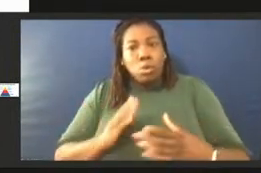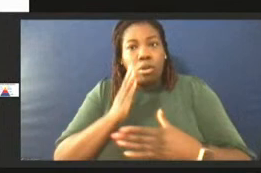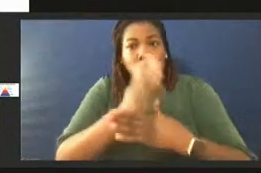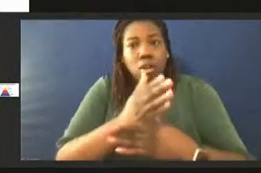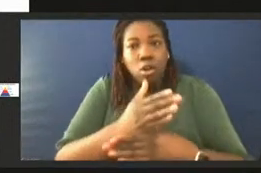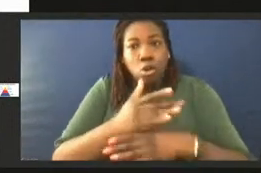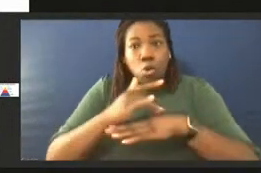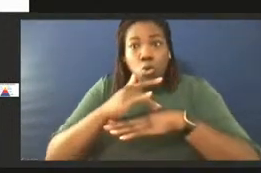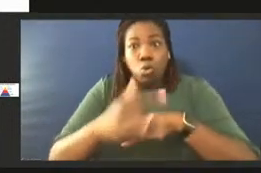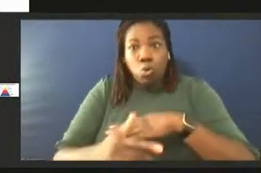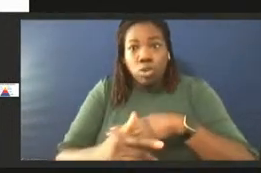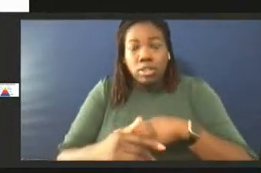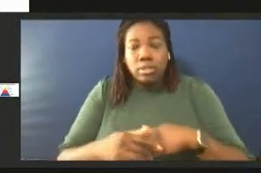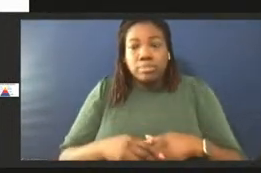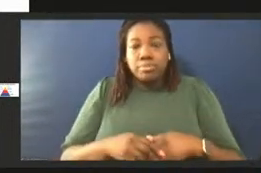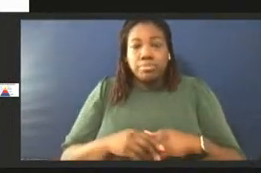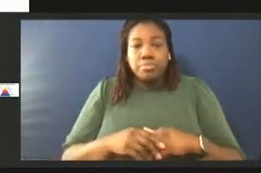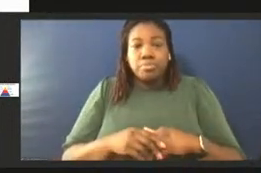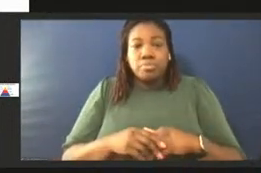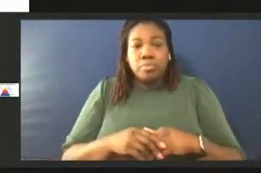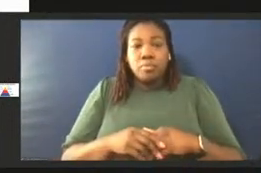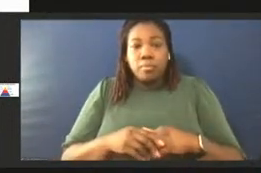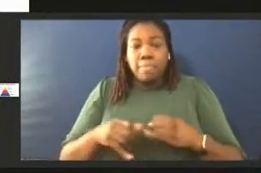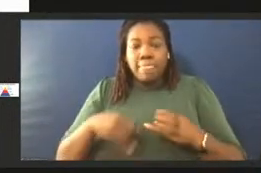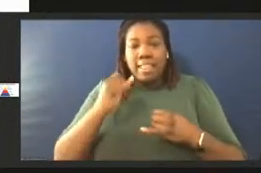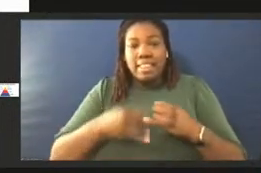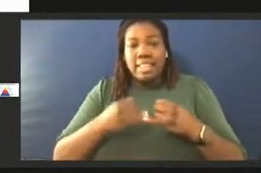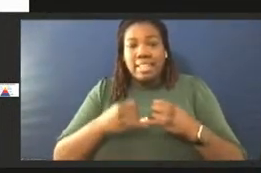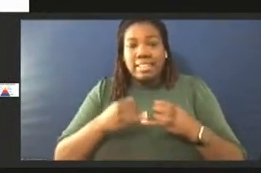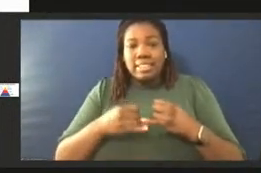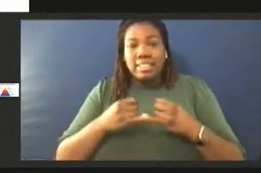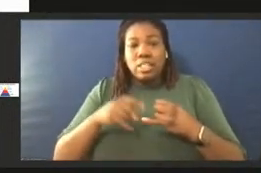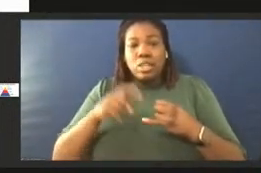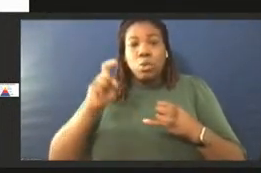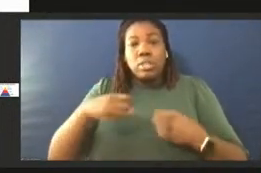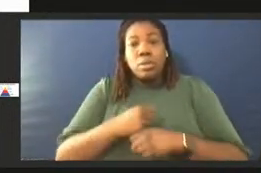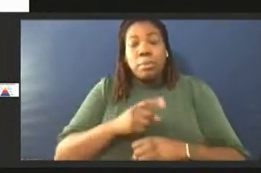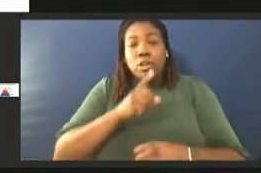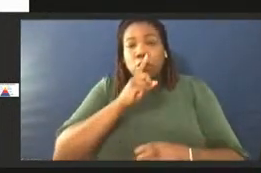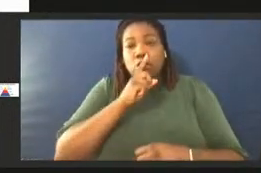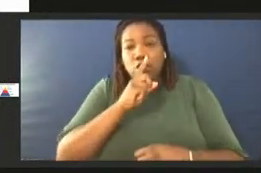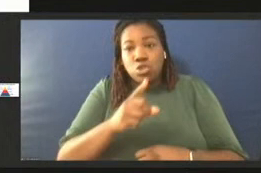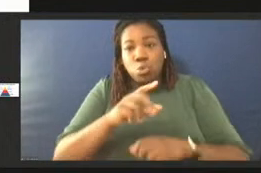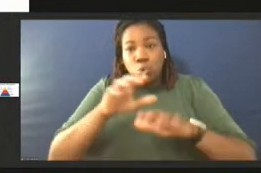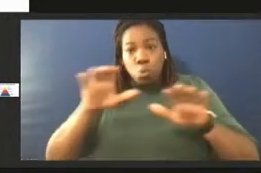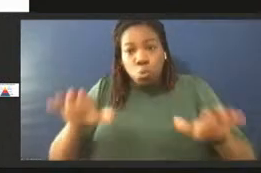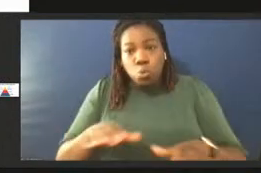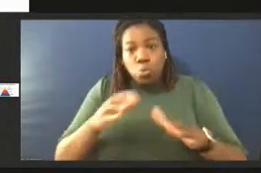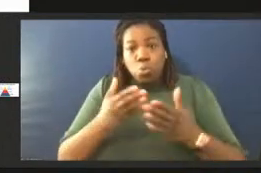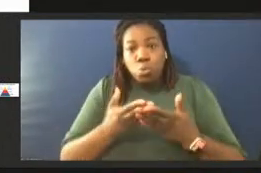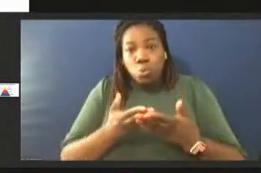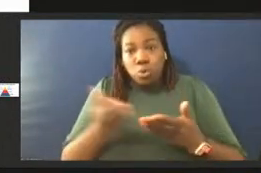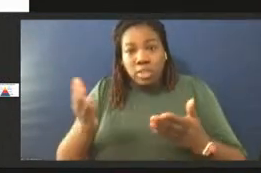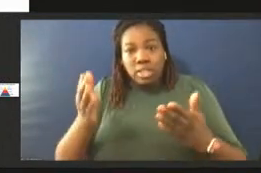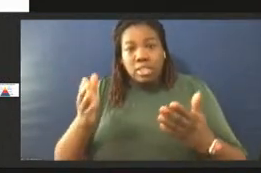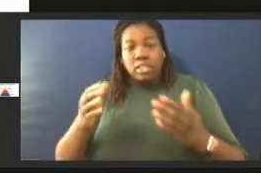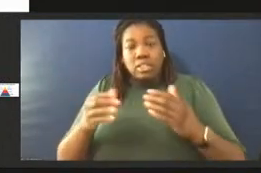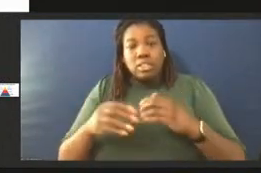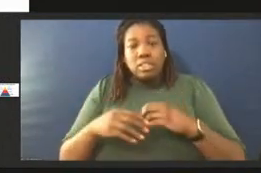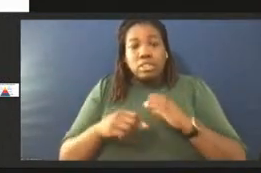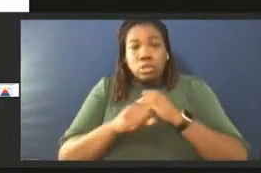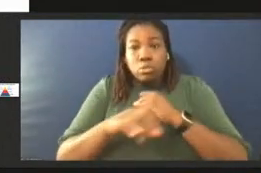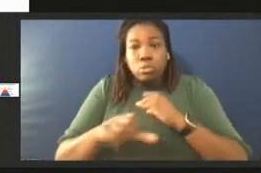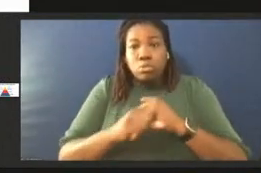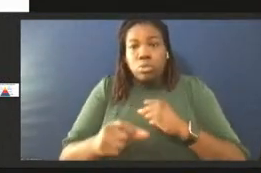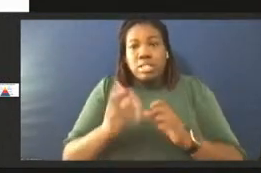then if the last point is that we need to make sure that we are doing things to promote psychological